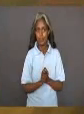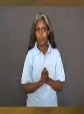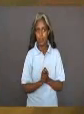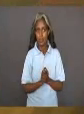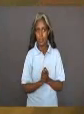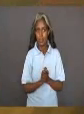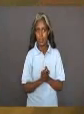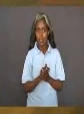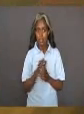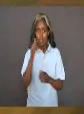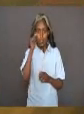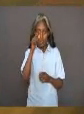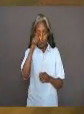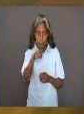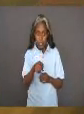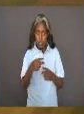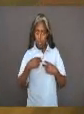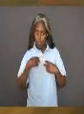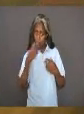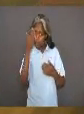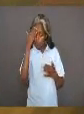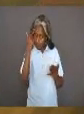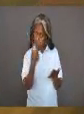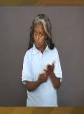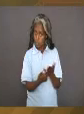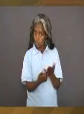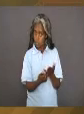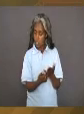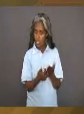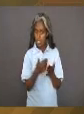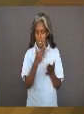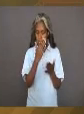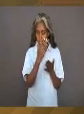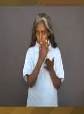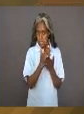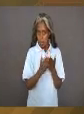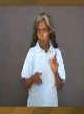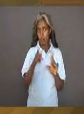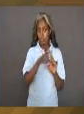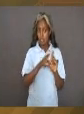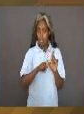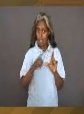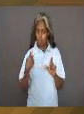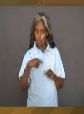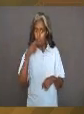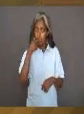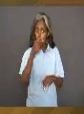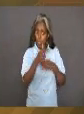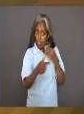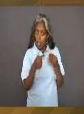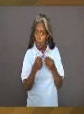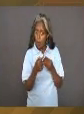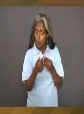You must have noticed by now that some of the angles we are talking about